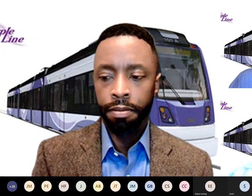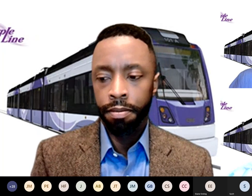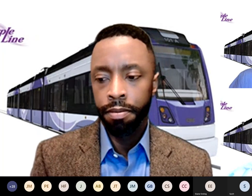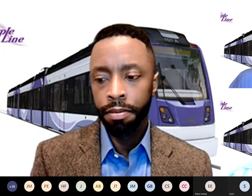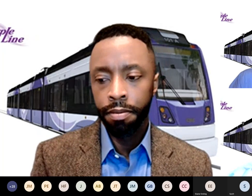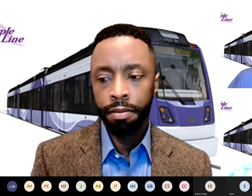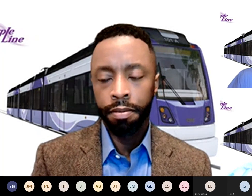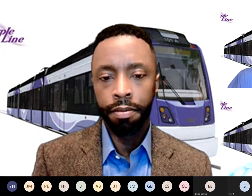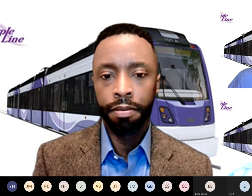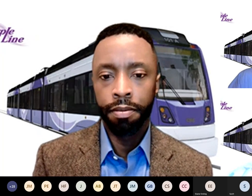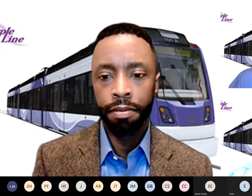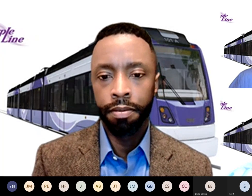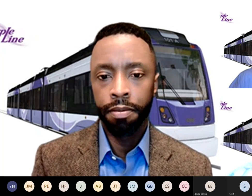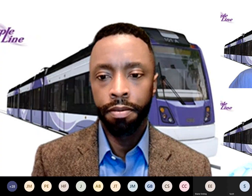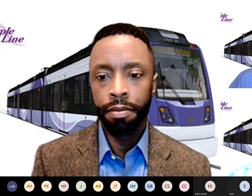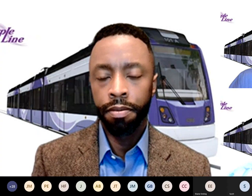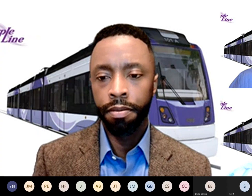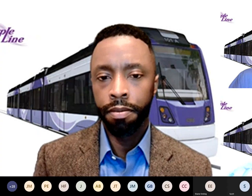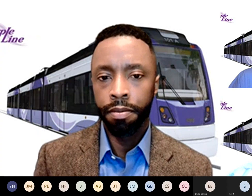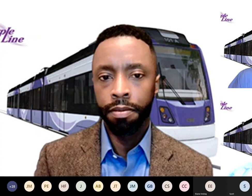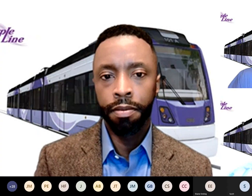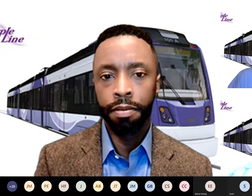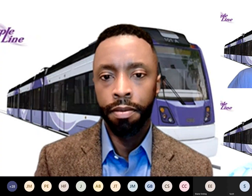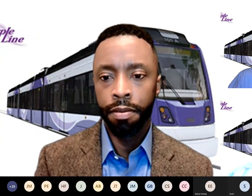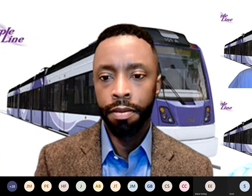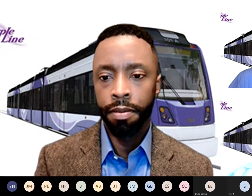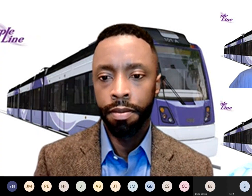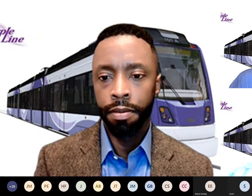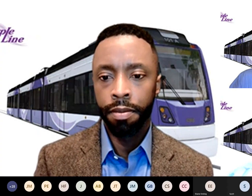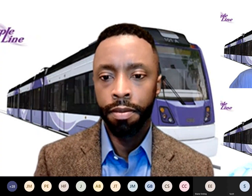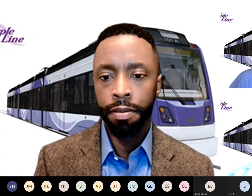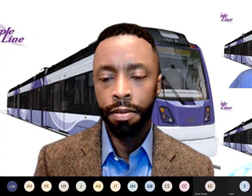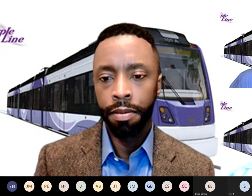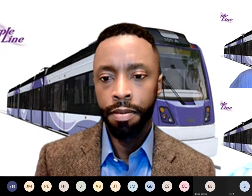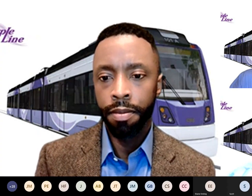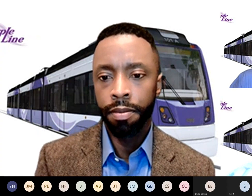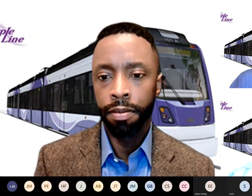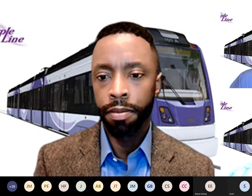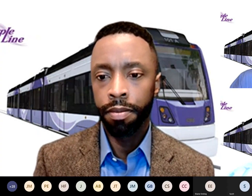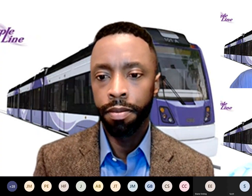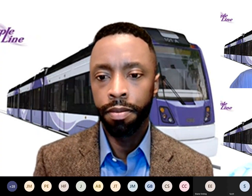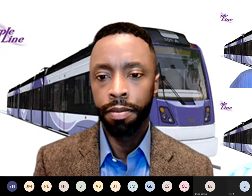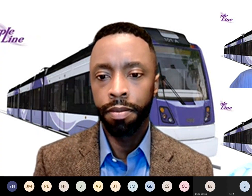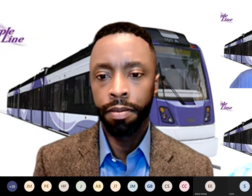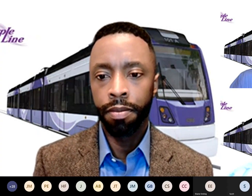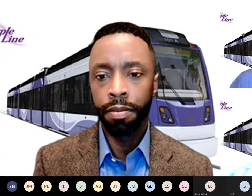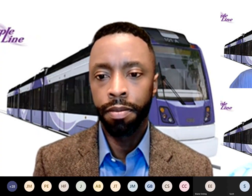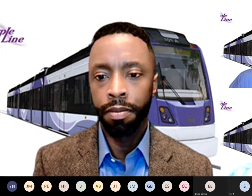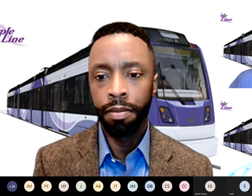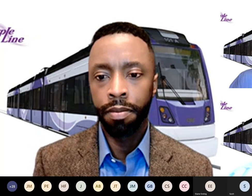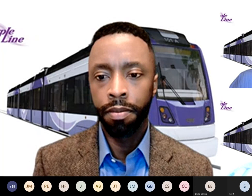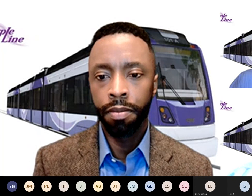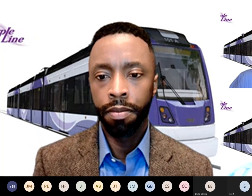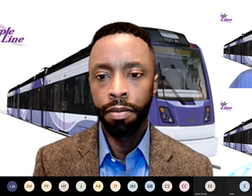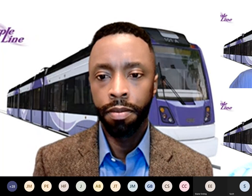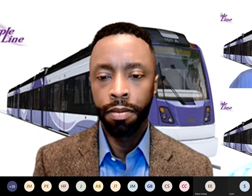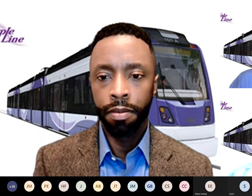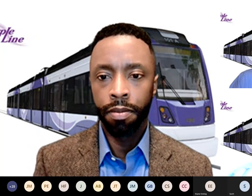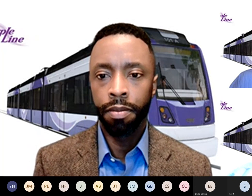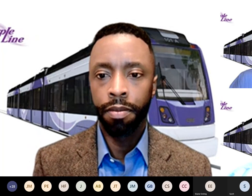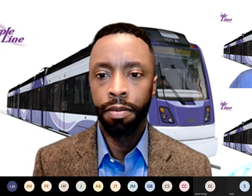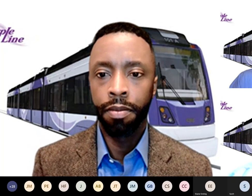and give you a direct answer. Most likely, I believe that intersection of Piney Branch And ARLIS is